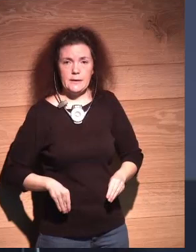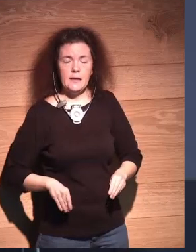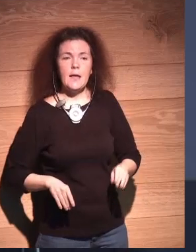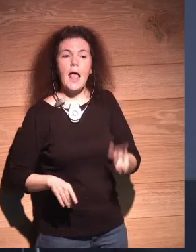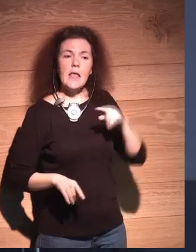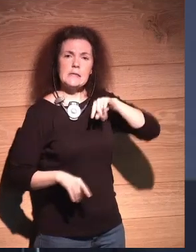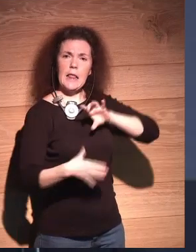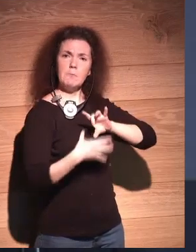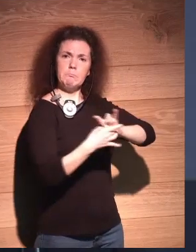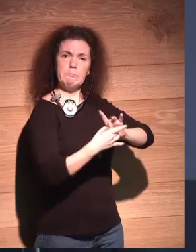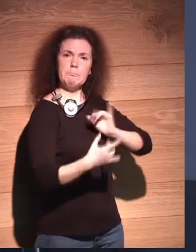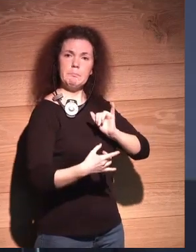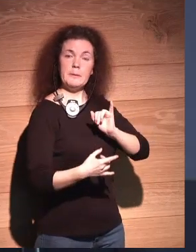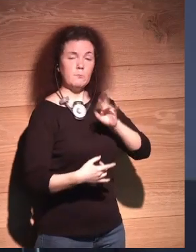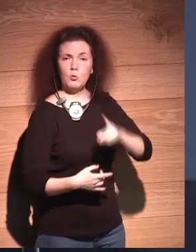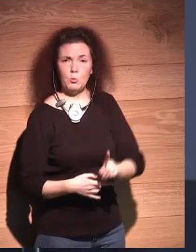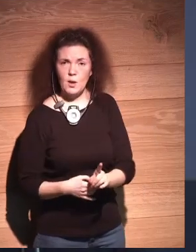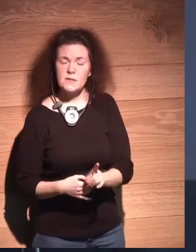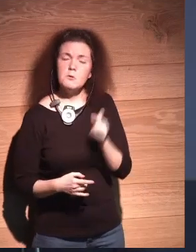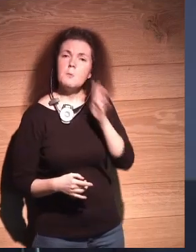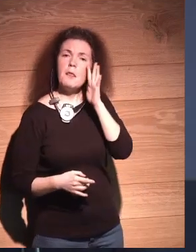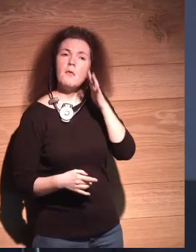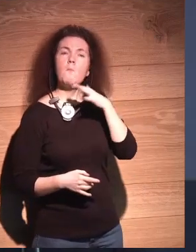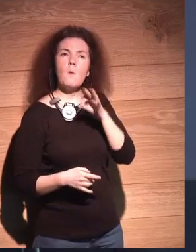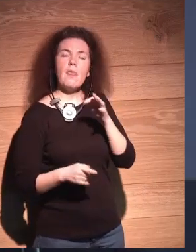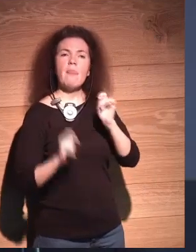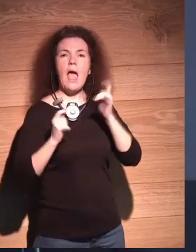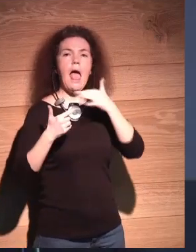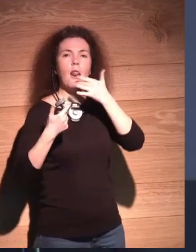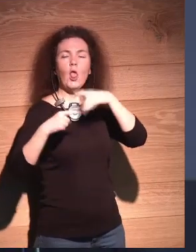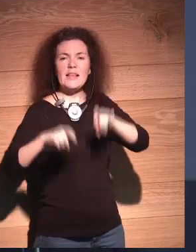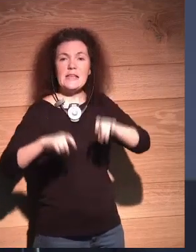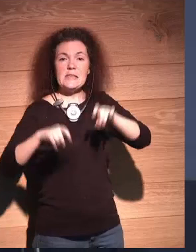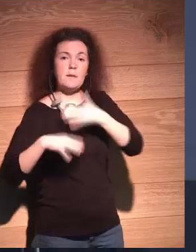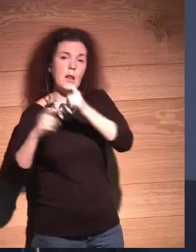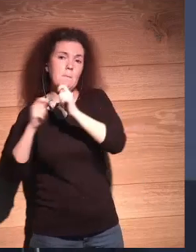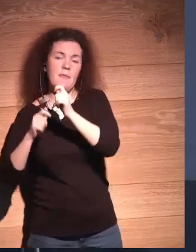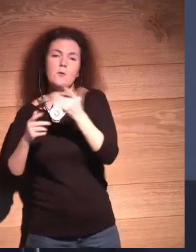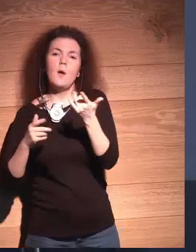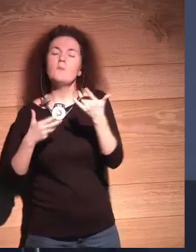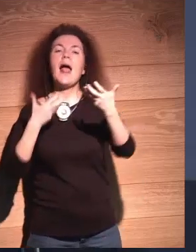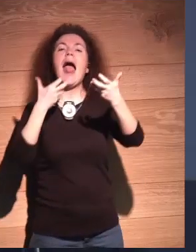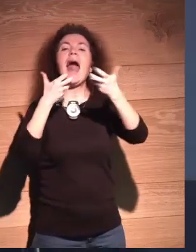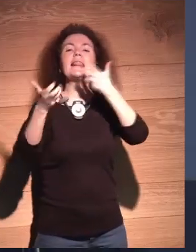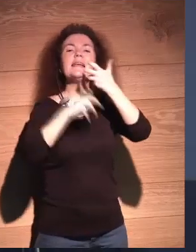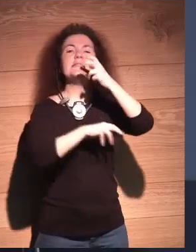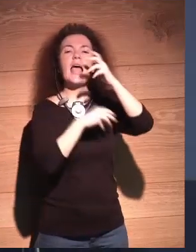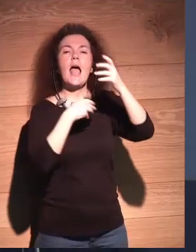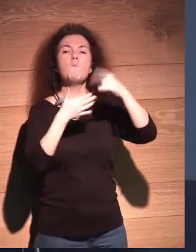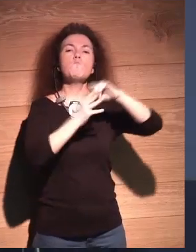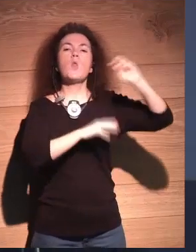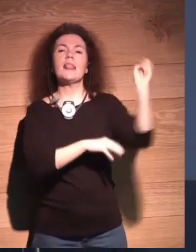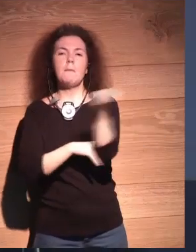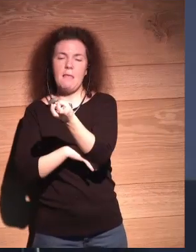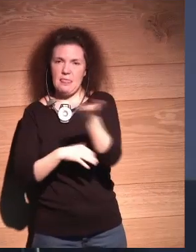actually accepted the label, not exactly because she felt that she could be identified with that, but at least she could feel a certain relief